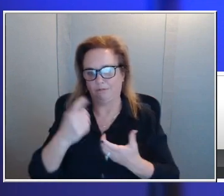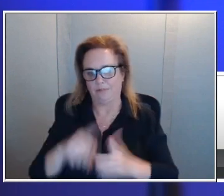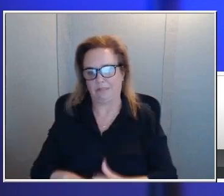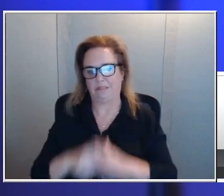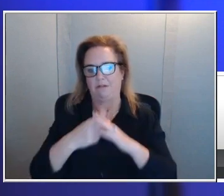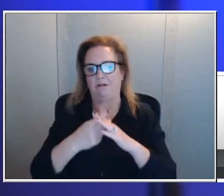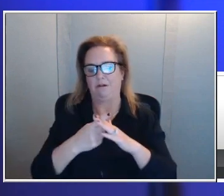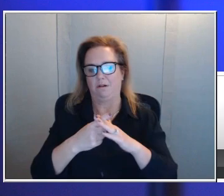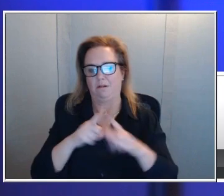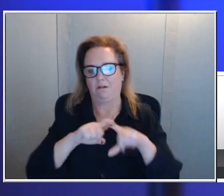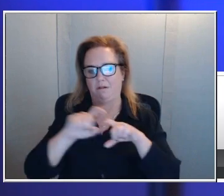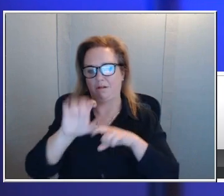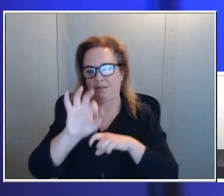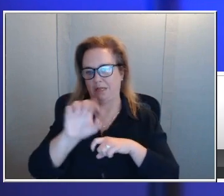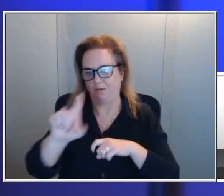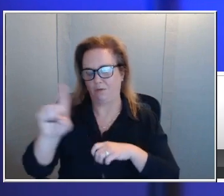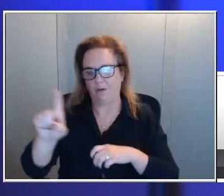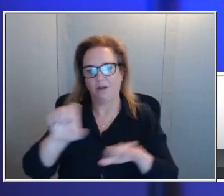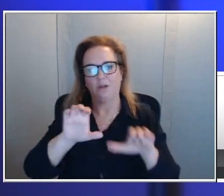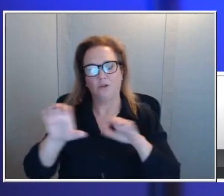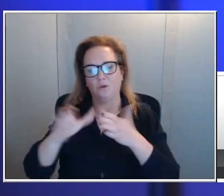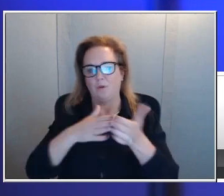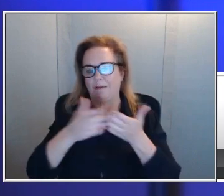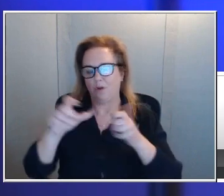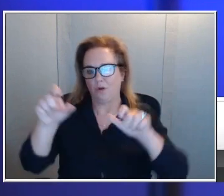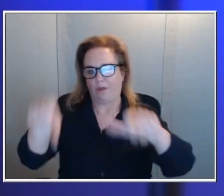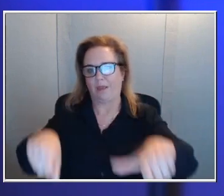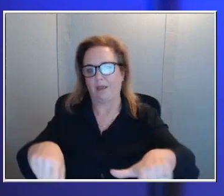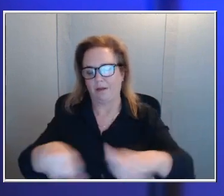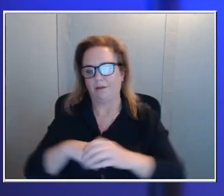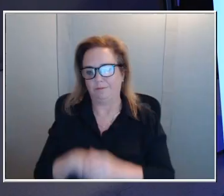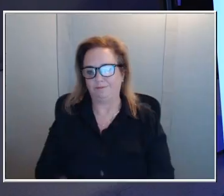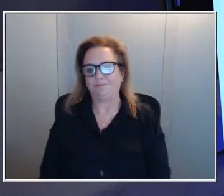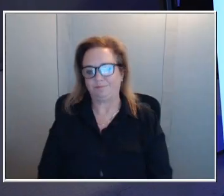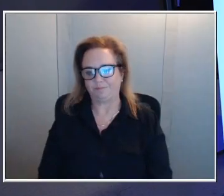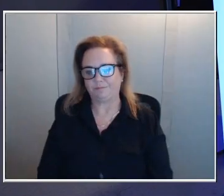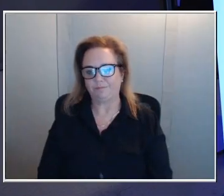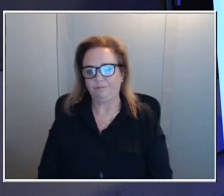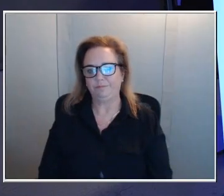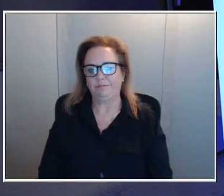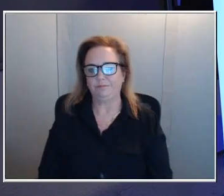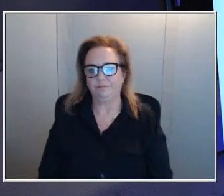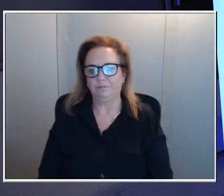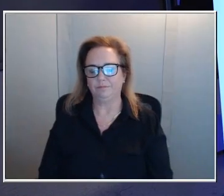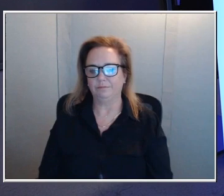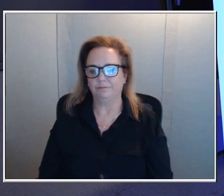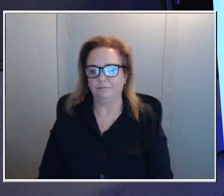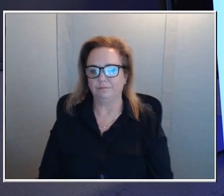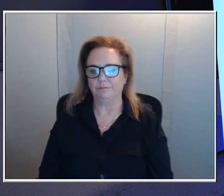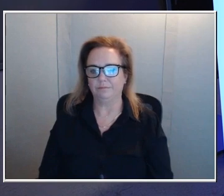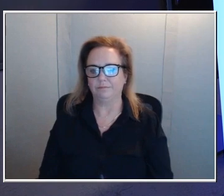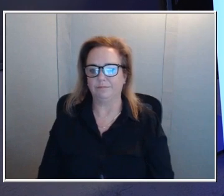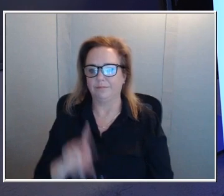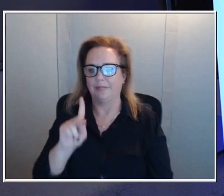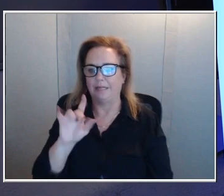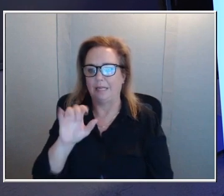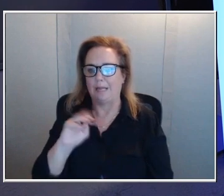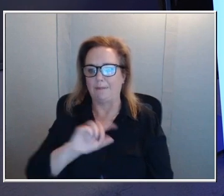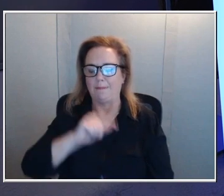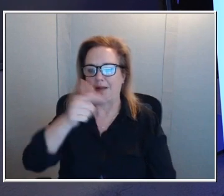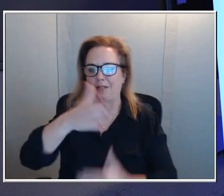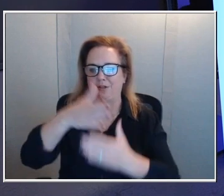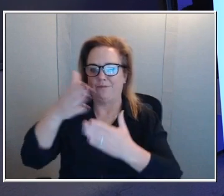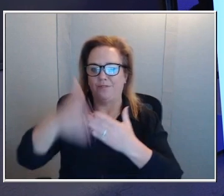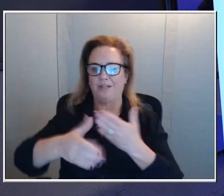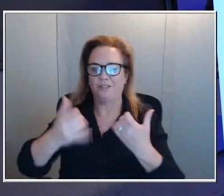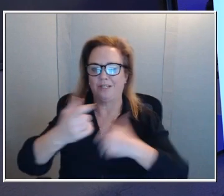Call 911. Do what you can, but you can do it. You've got this, yeah. Right? Miss Kim, I'm going to let you wrap us up today. You've